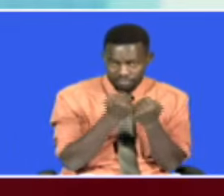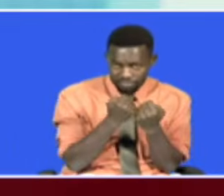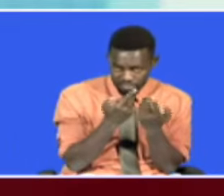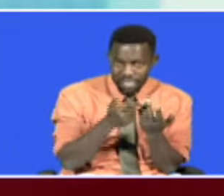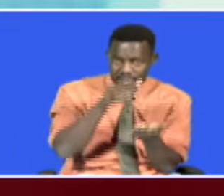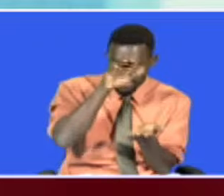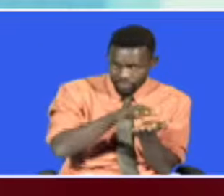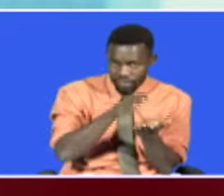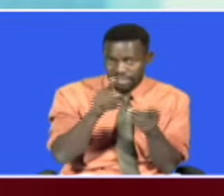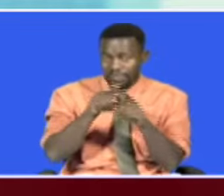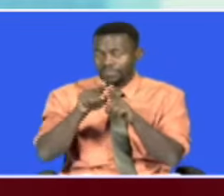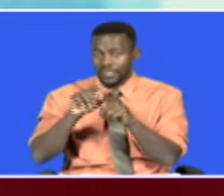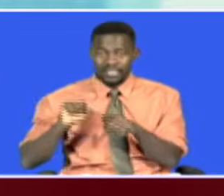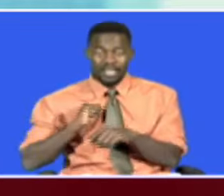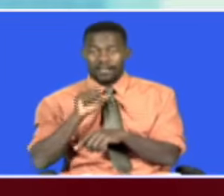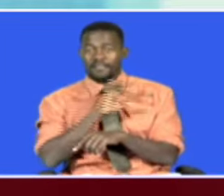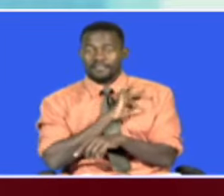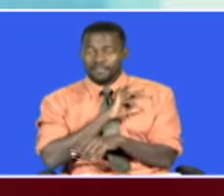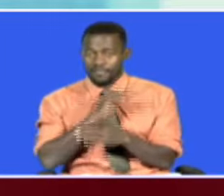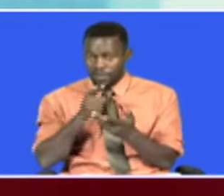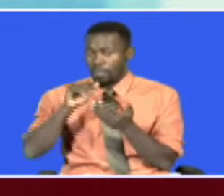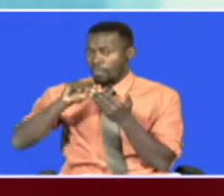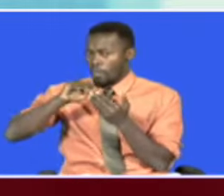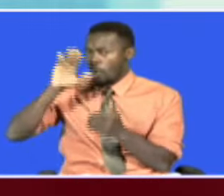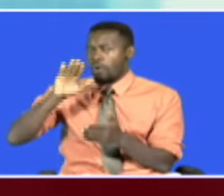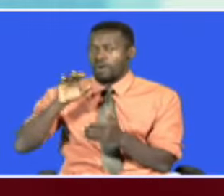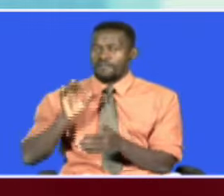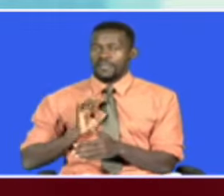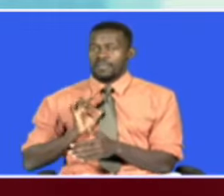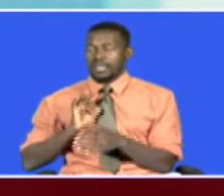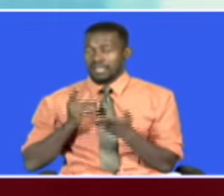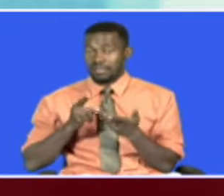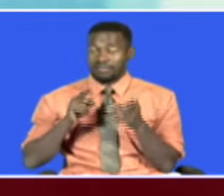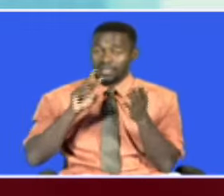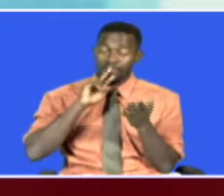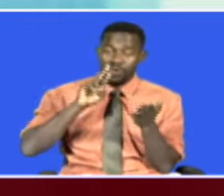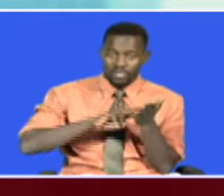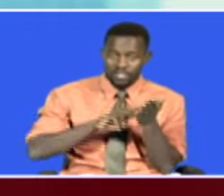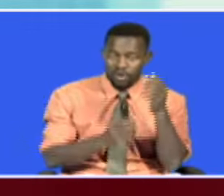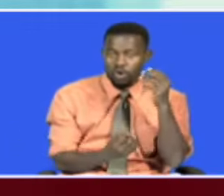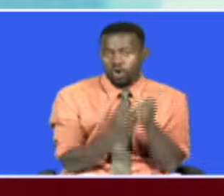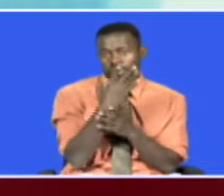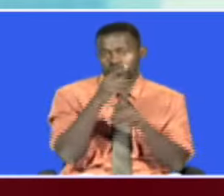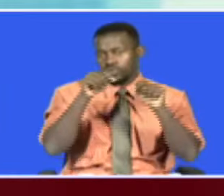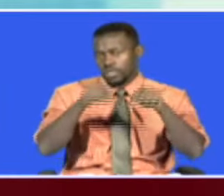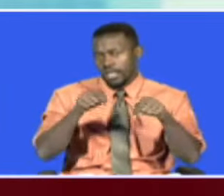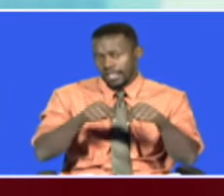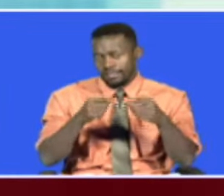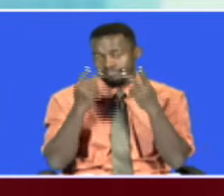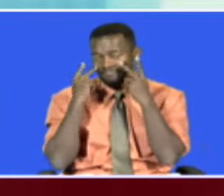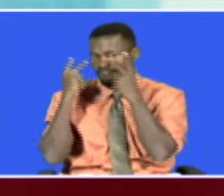the staff at the bank are female, as per the sustainability report launched earlier today.